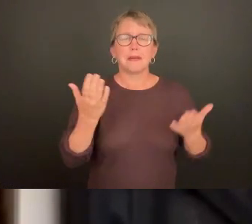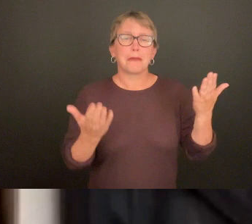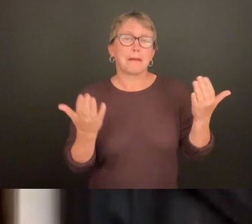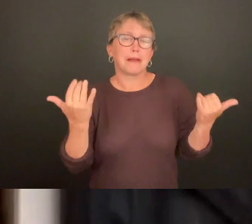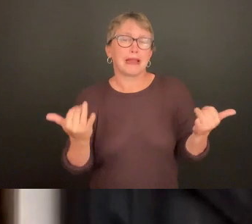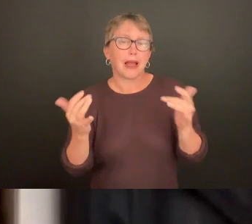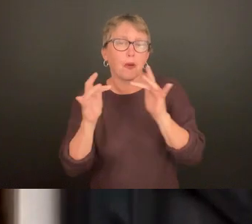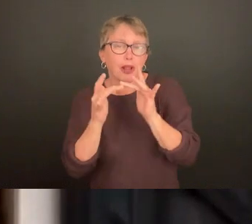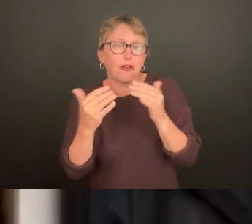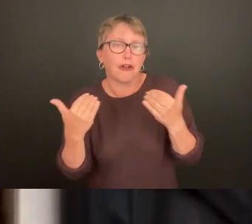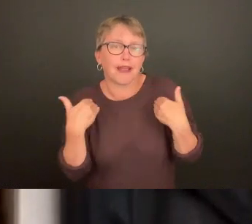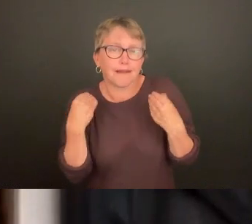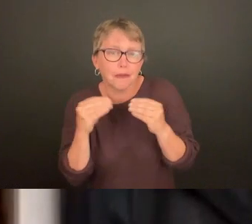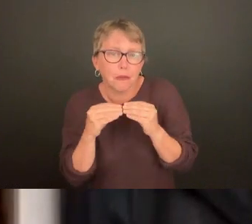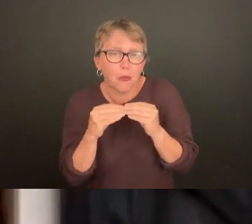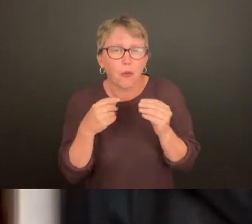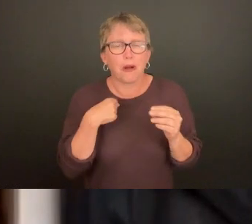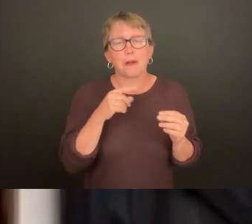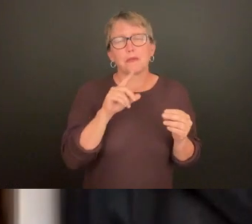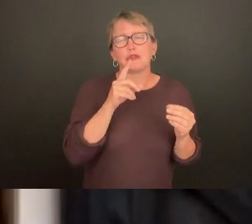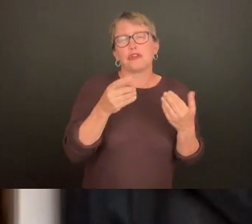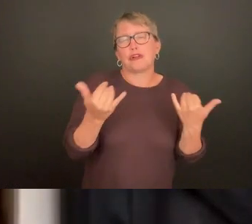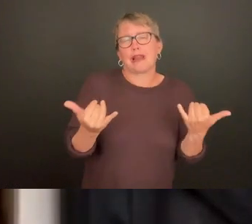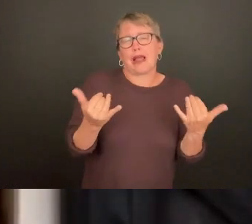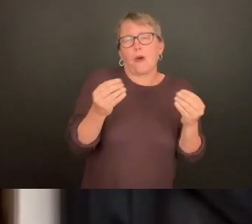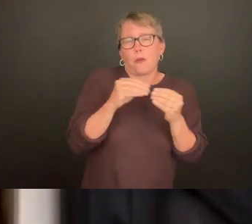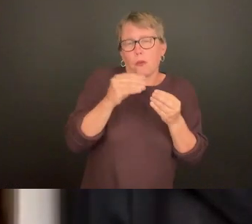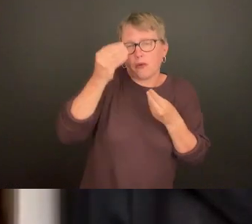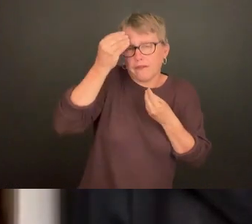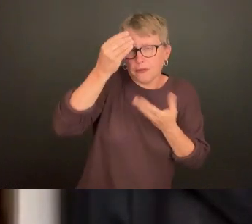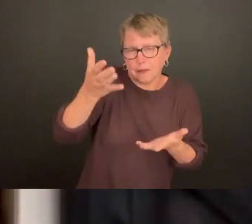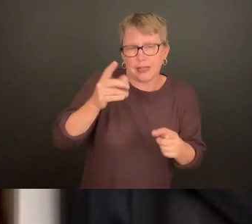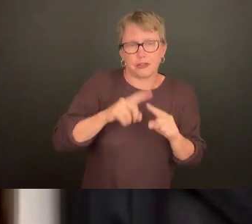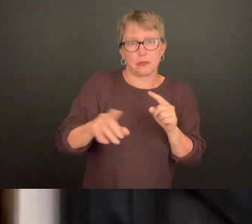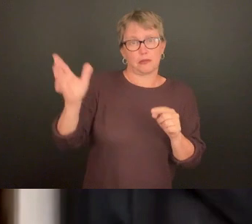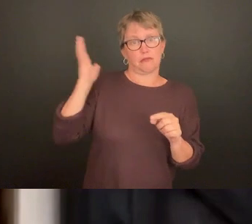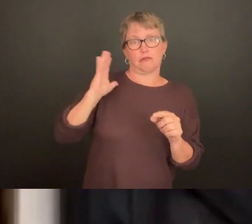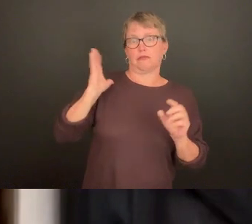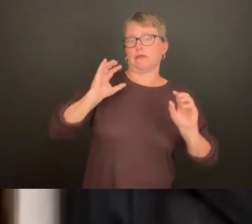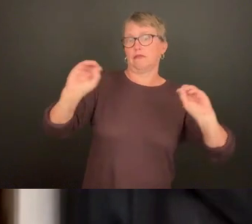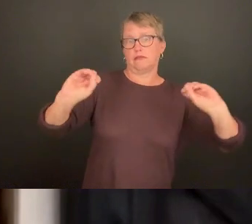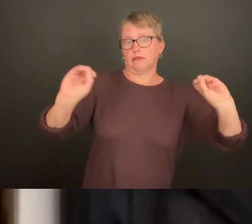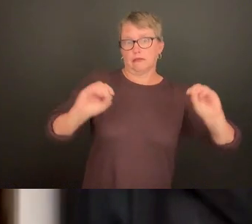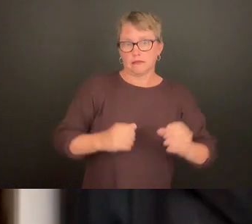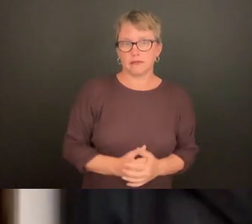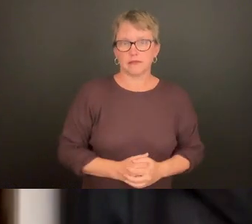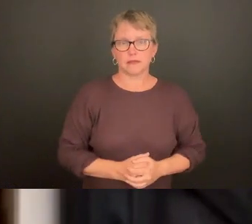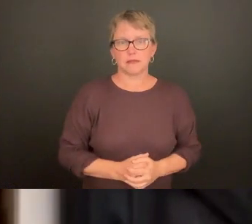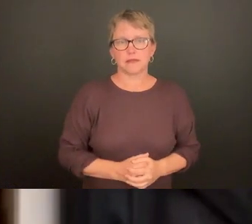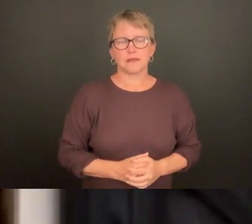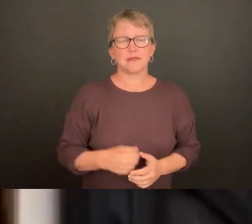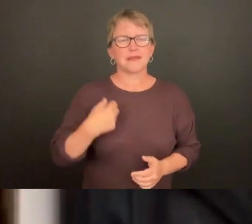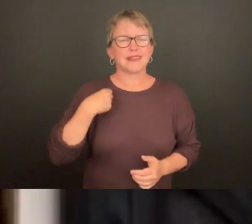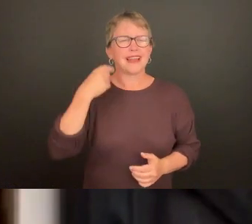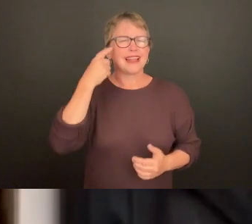can locate, maybe on the internet. There's probably more. I believe there's probably more resources.